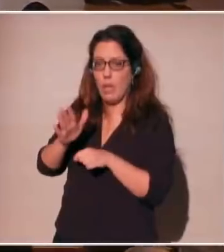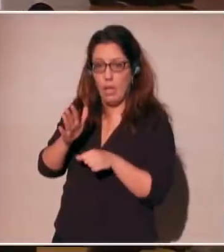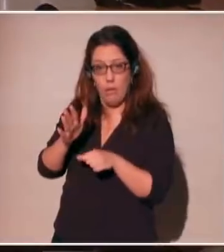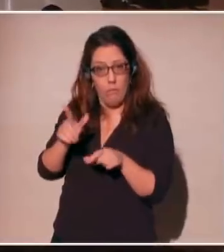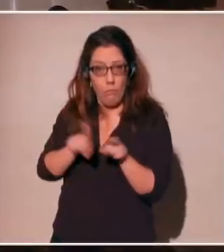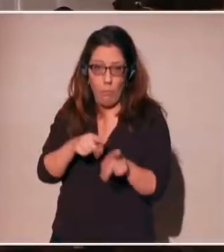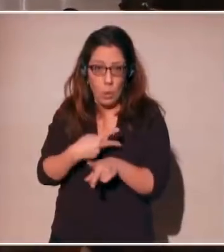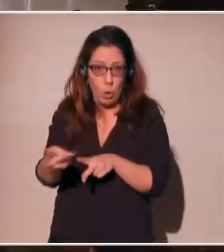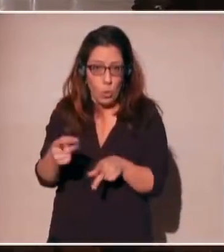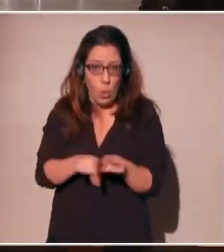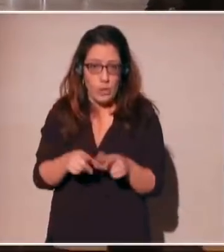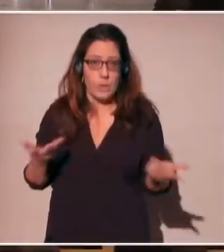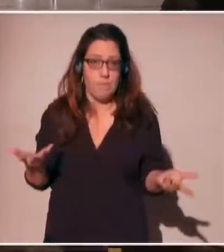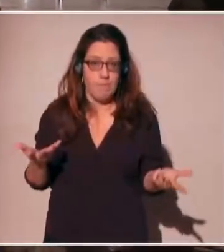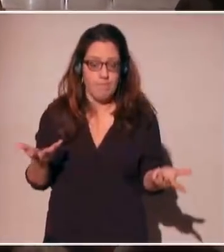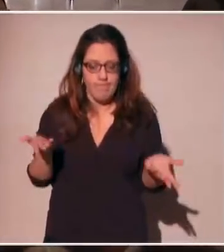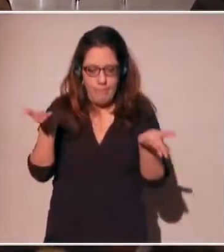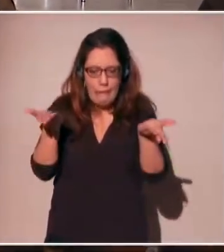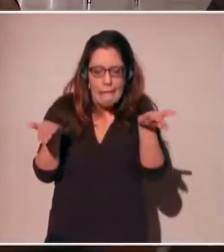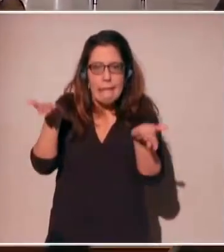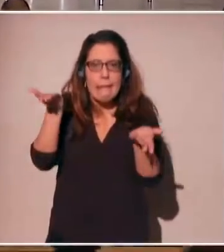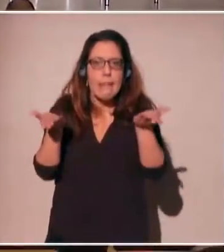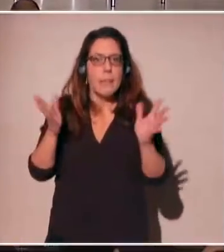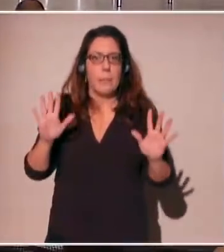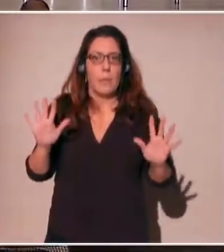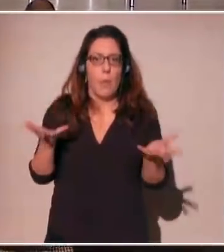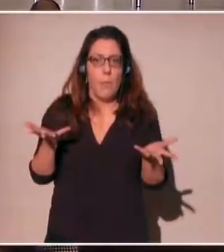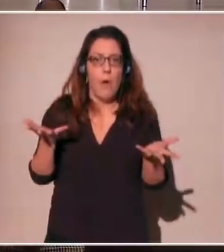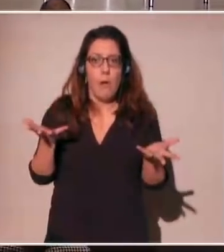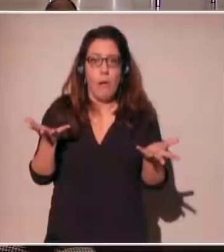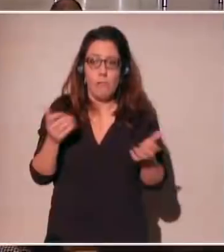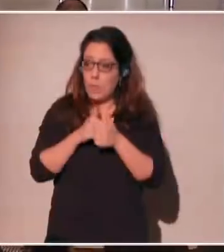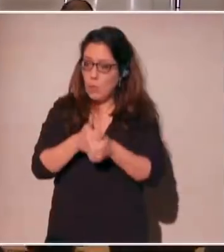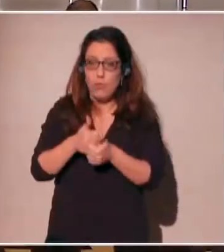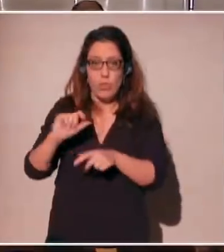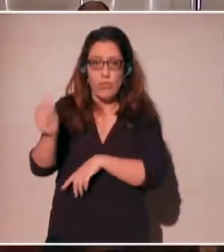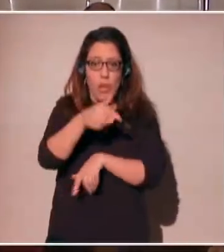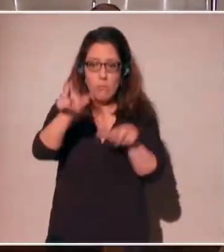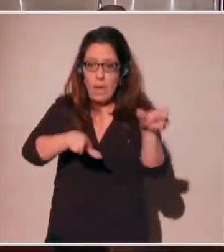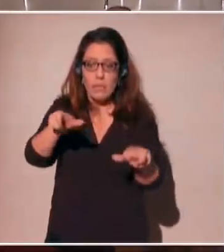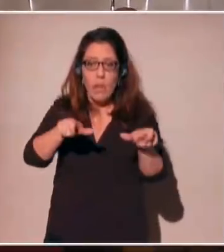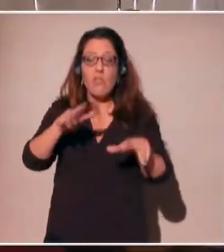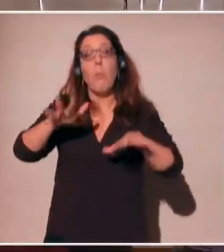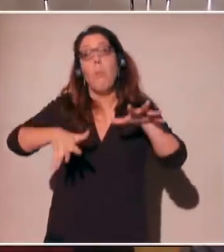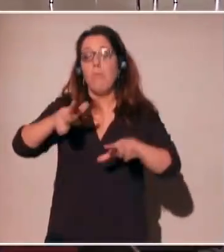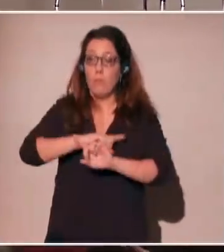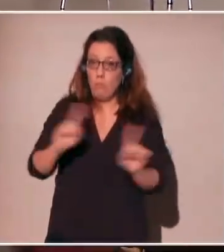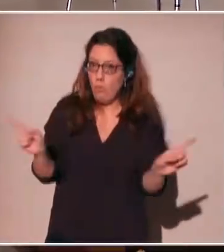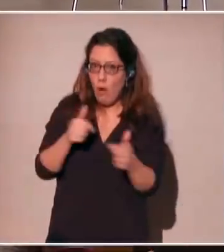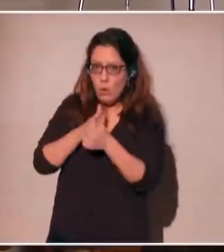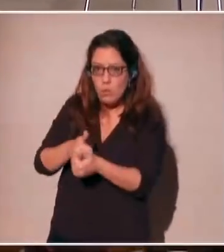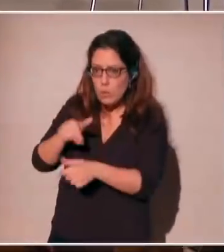point in the middle is individual. It's not average, because every person is unique. We are all